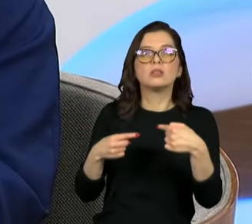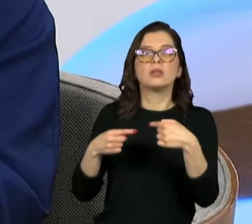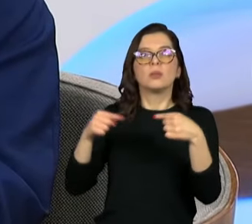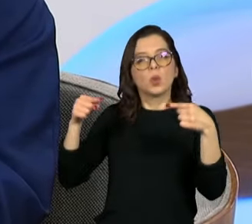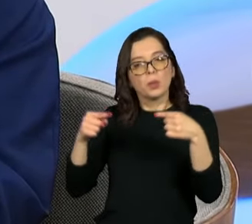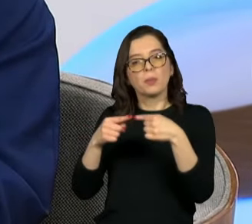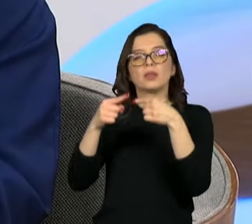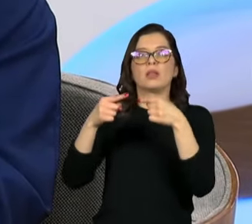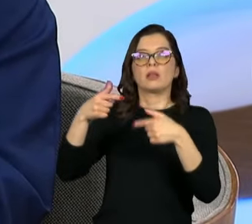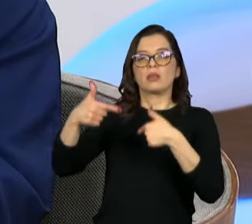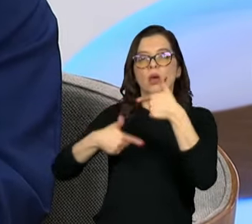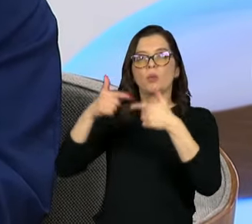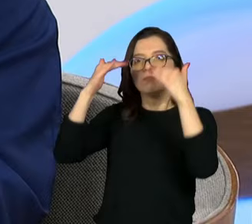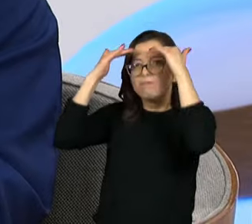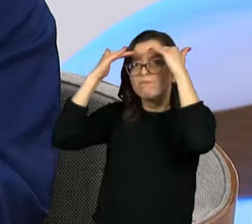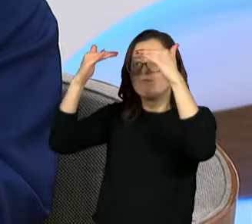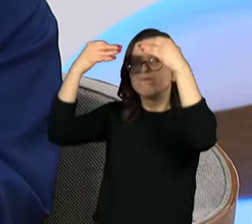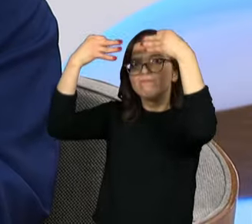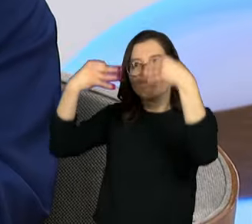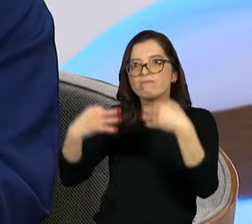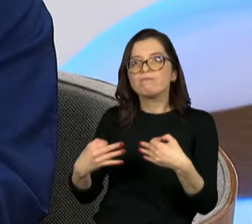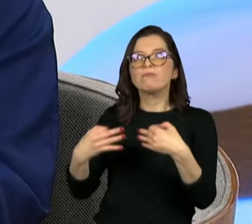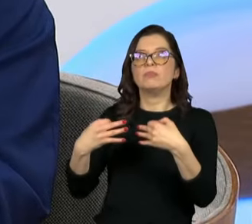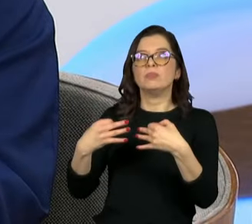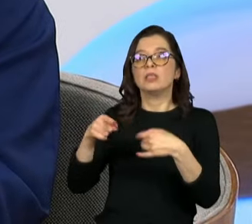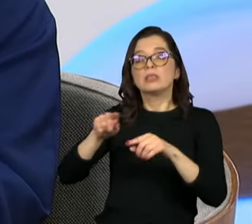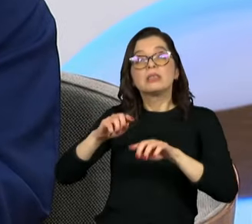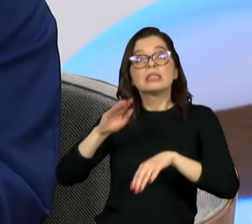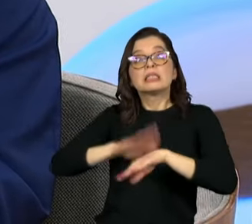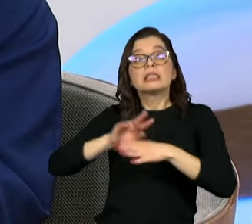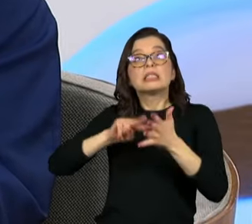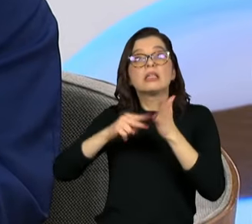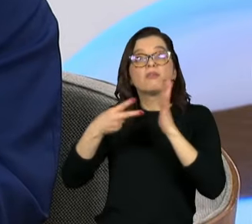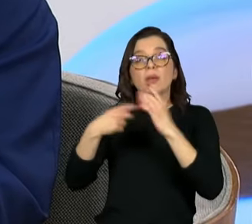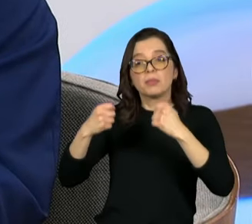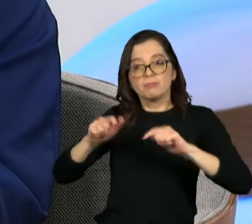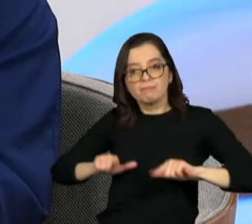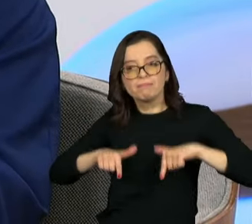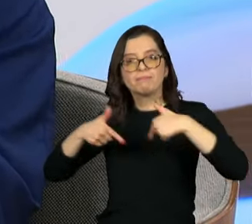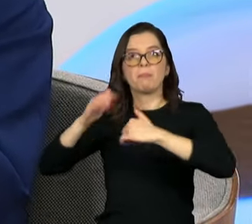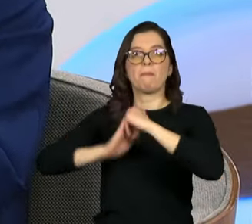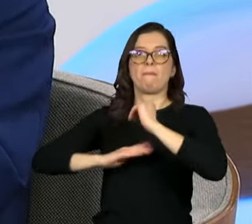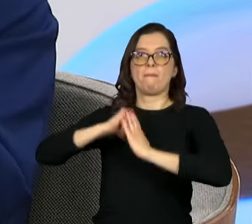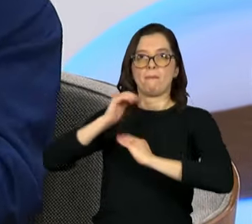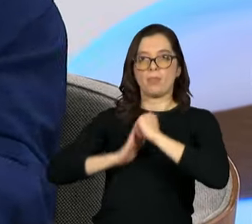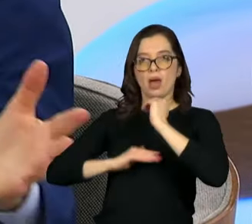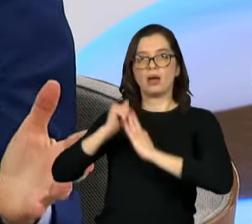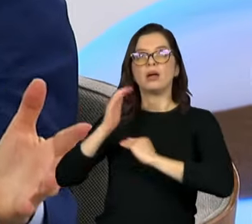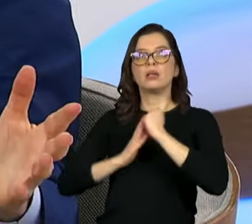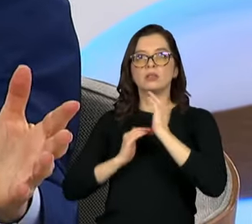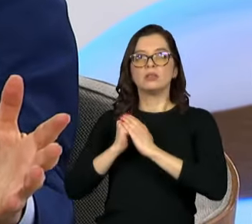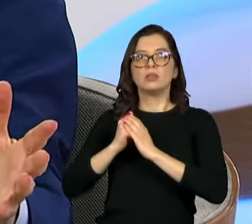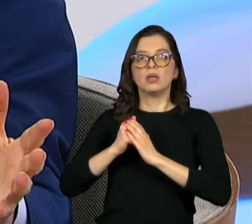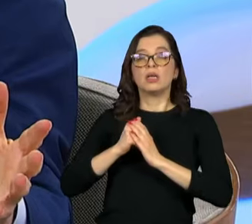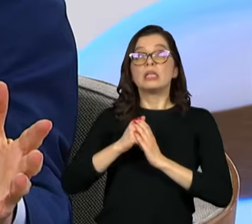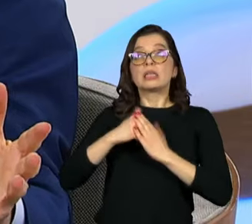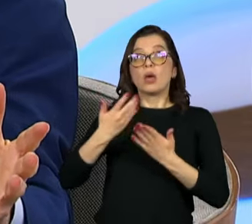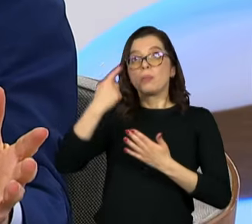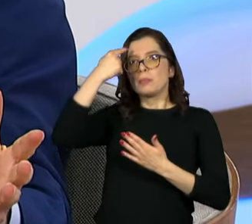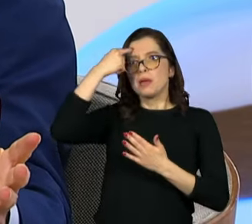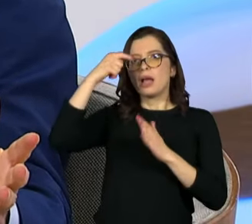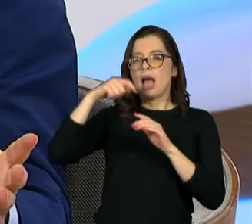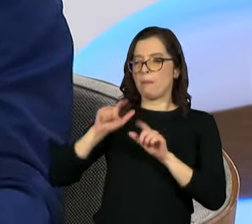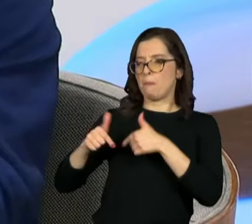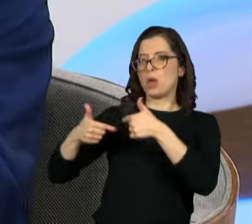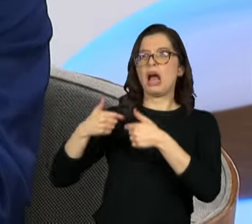devoted to the dignity of work and what it means in practice. Now, no politician will